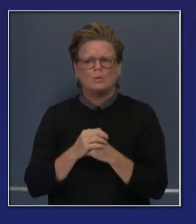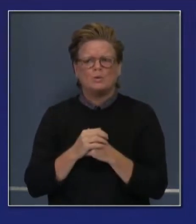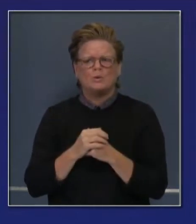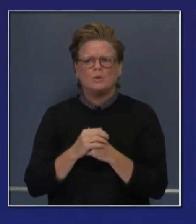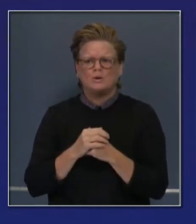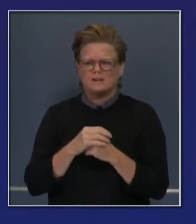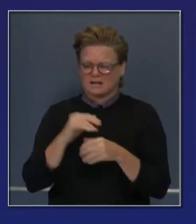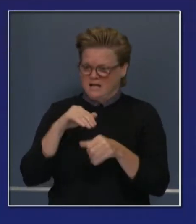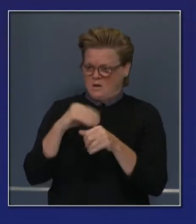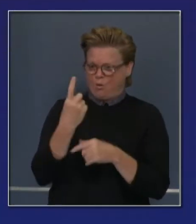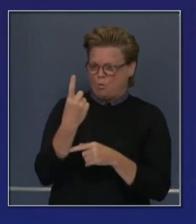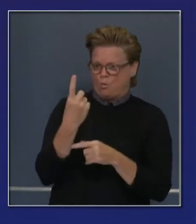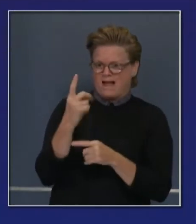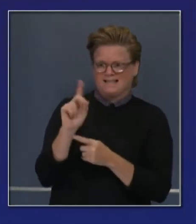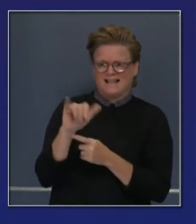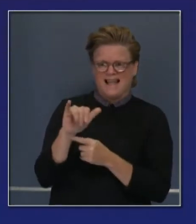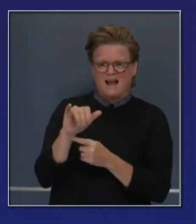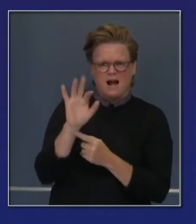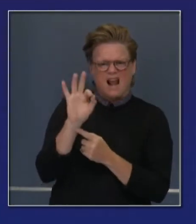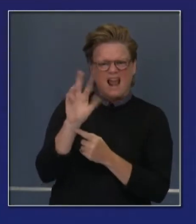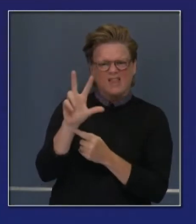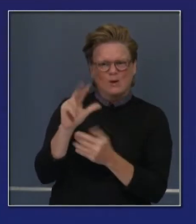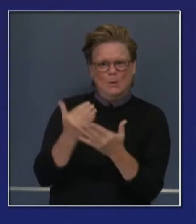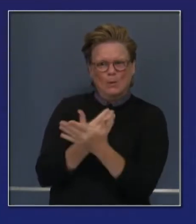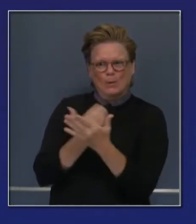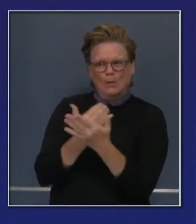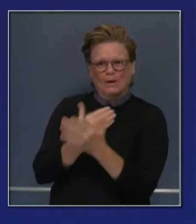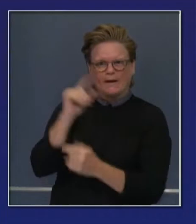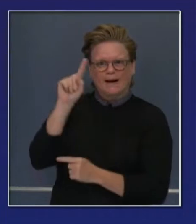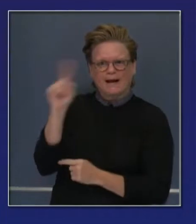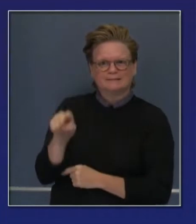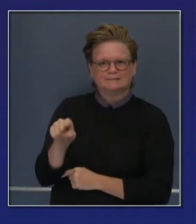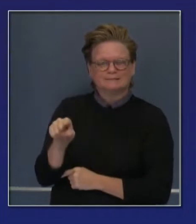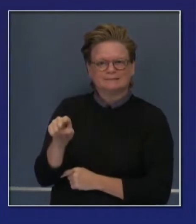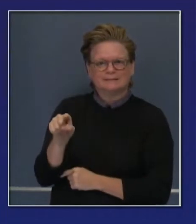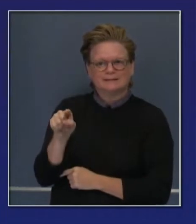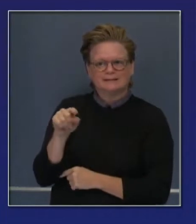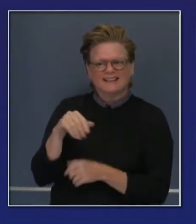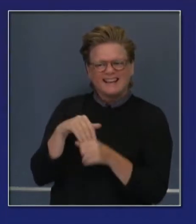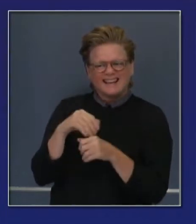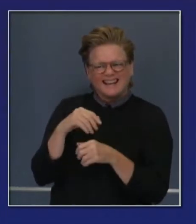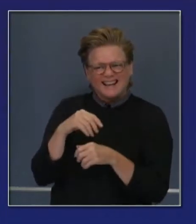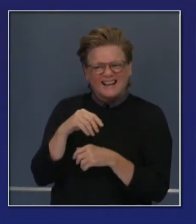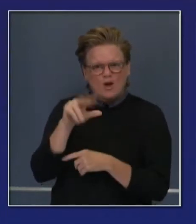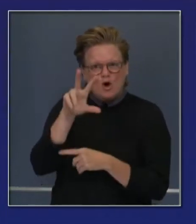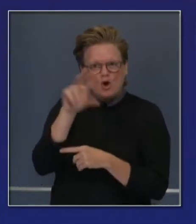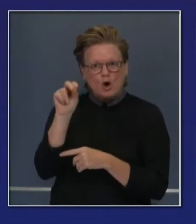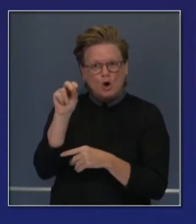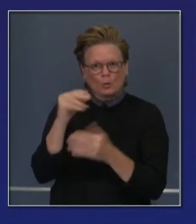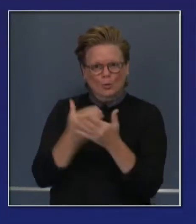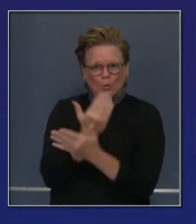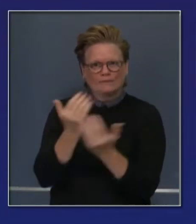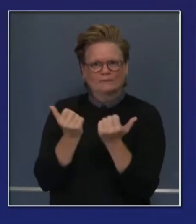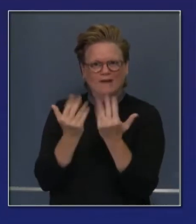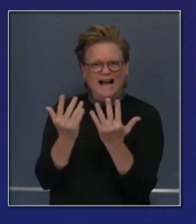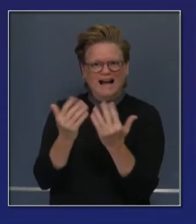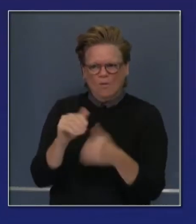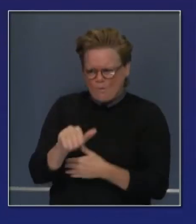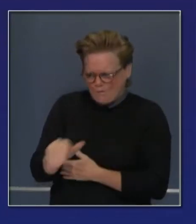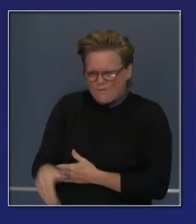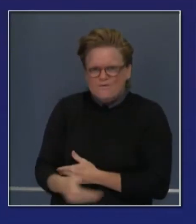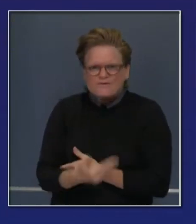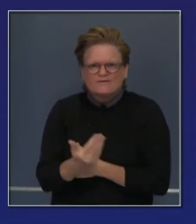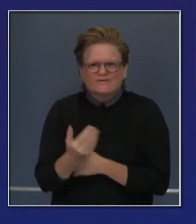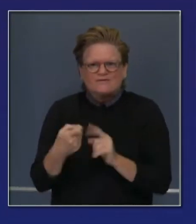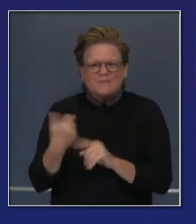last 24 hours, 30 new fires that occurred overnight. Those fires have all